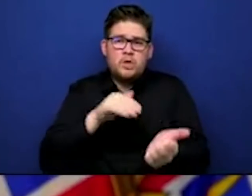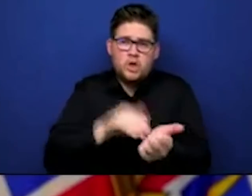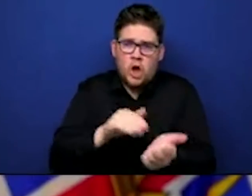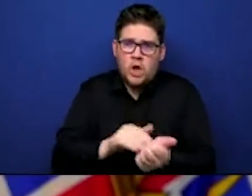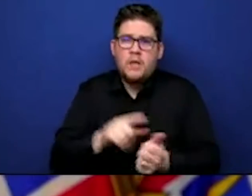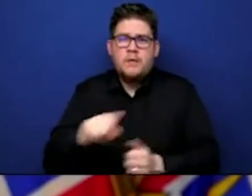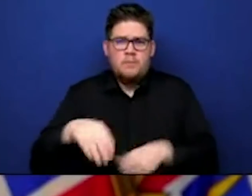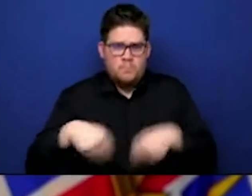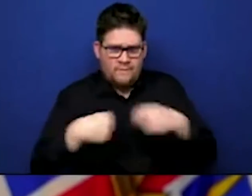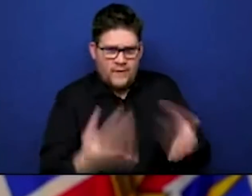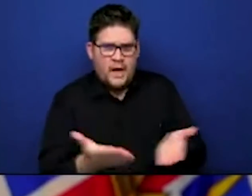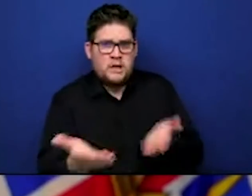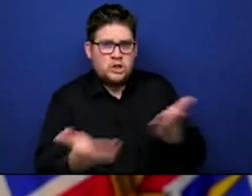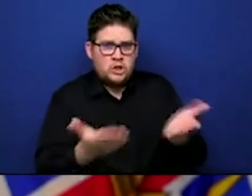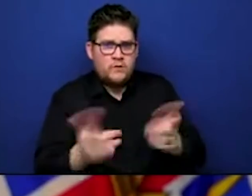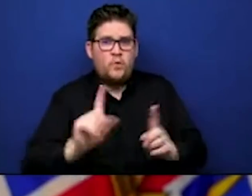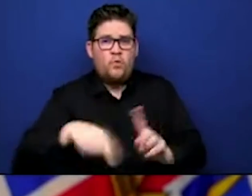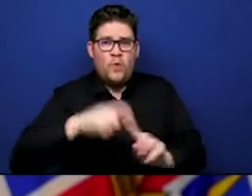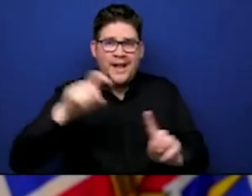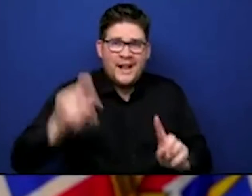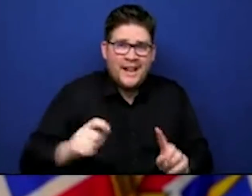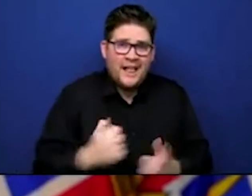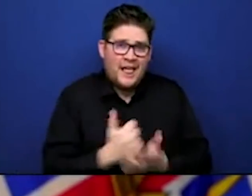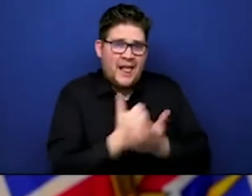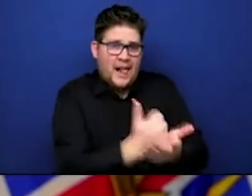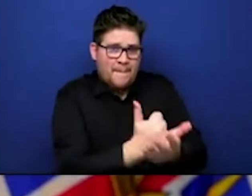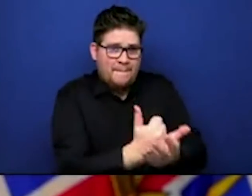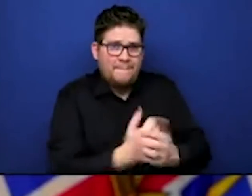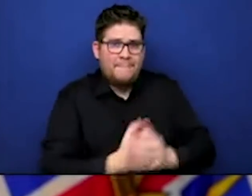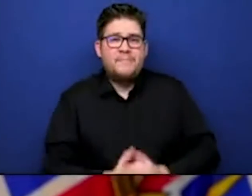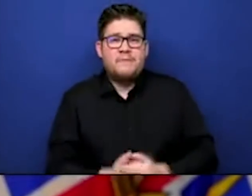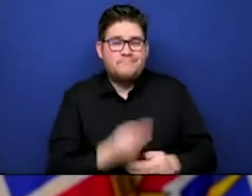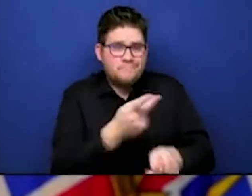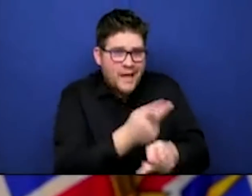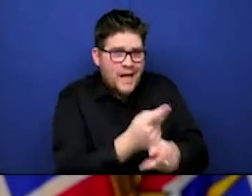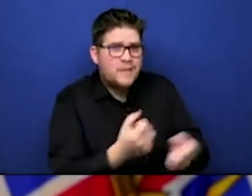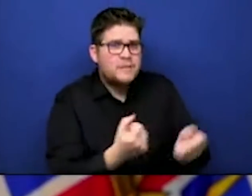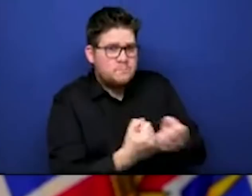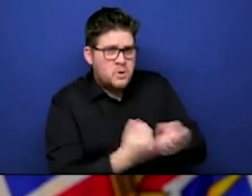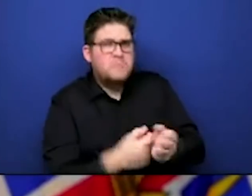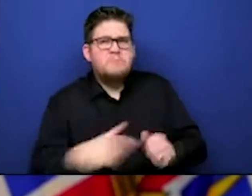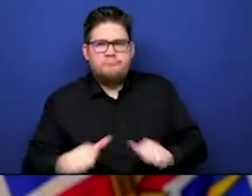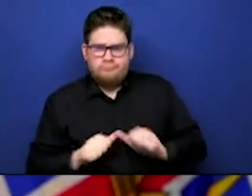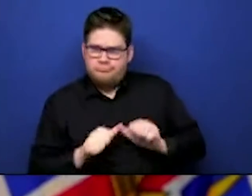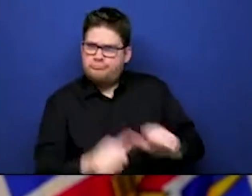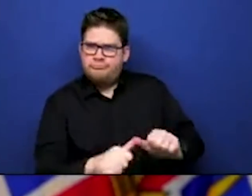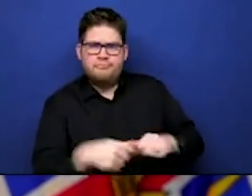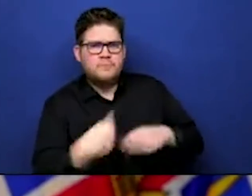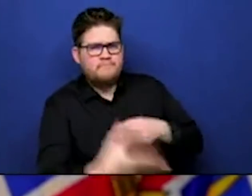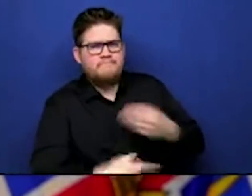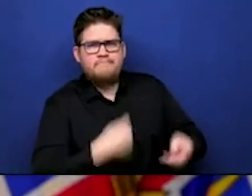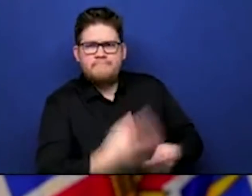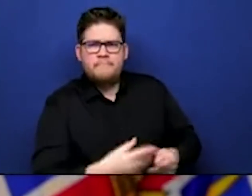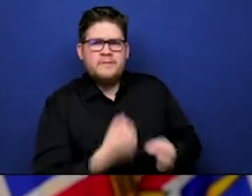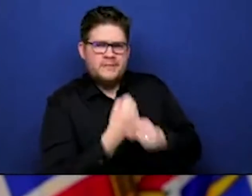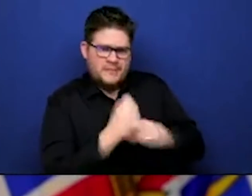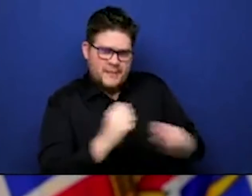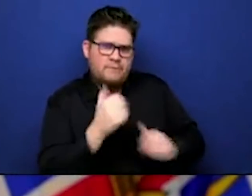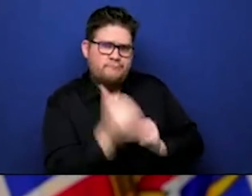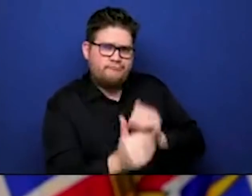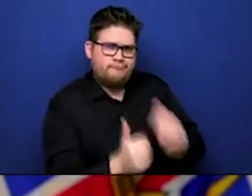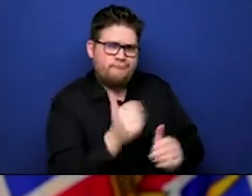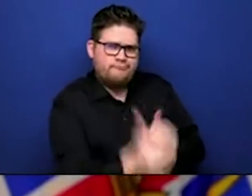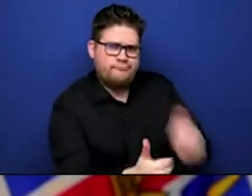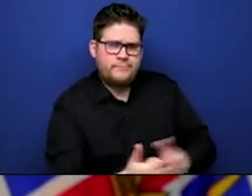need it in British Columbia, and that can be done safely. But along with these important programs of minimizing the impact of